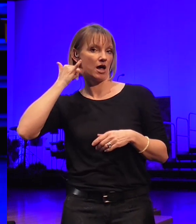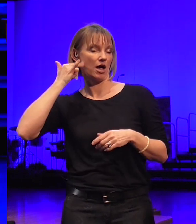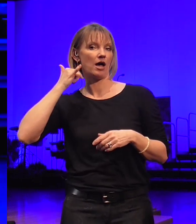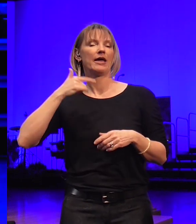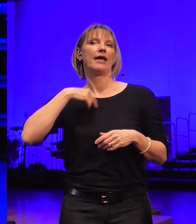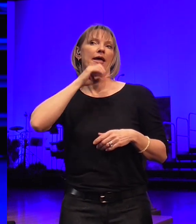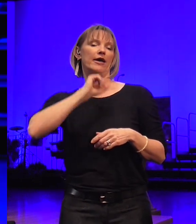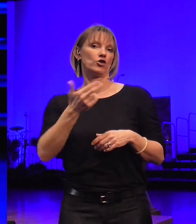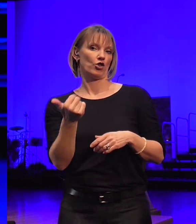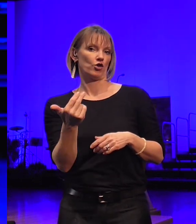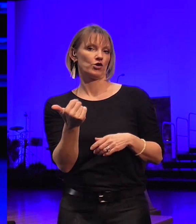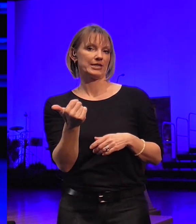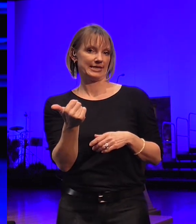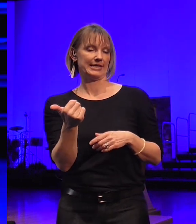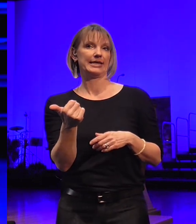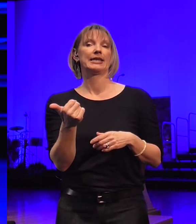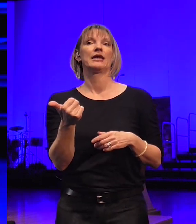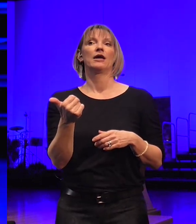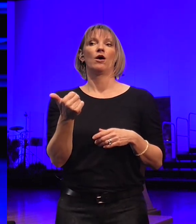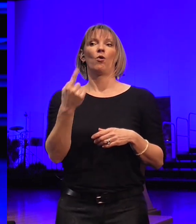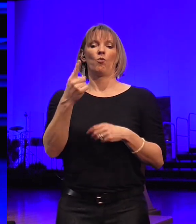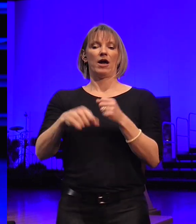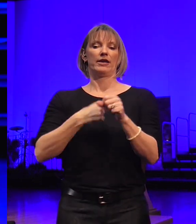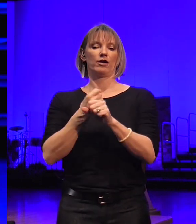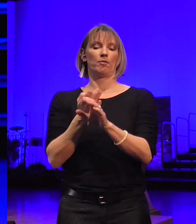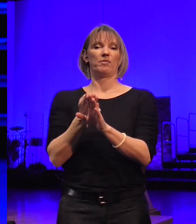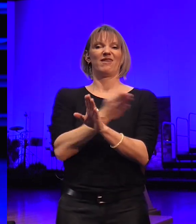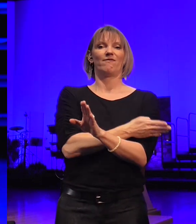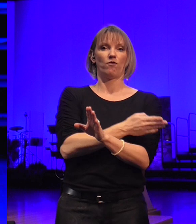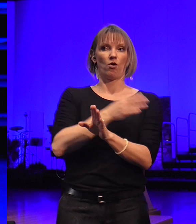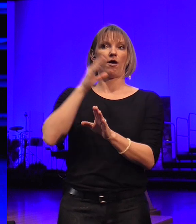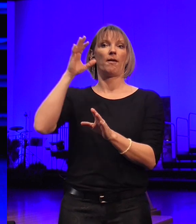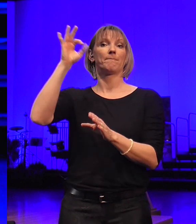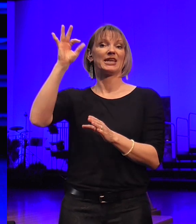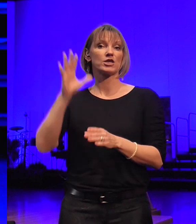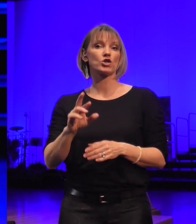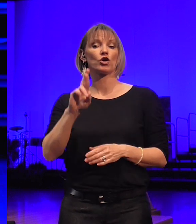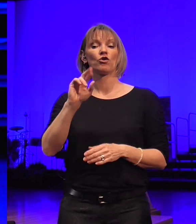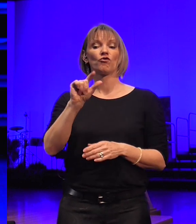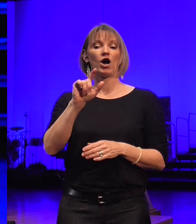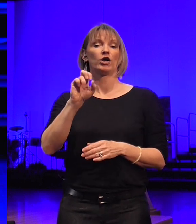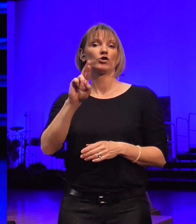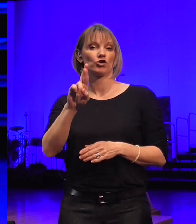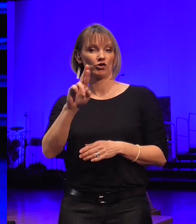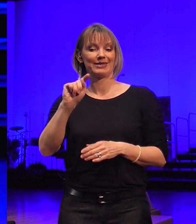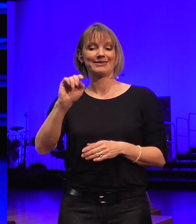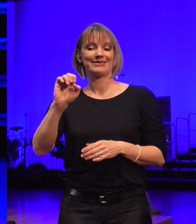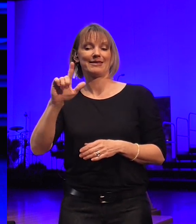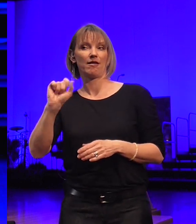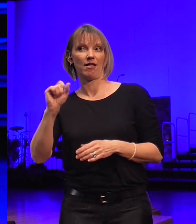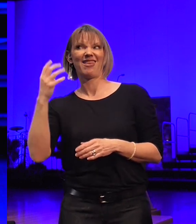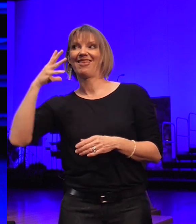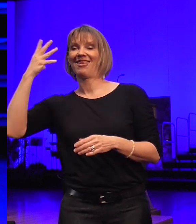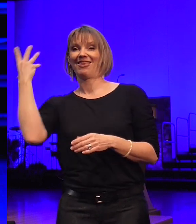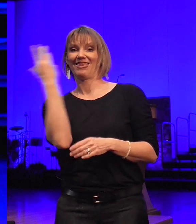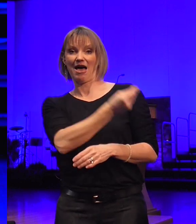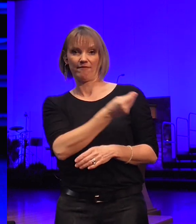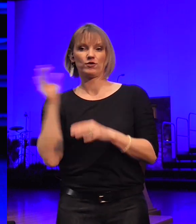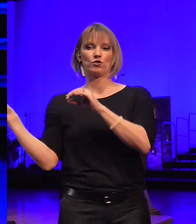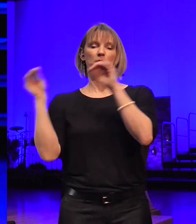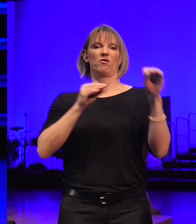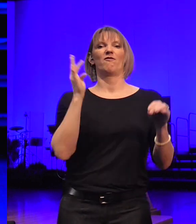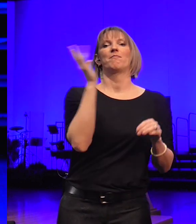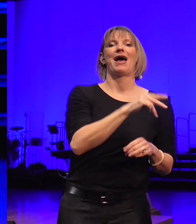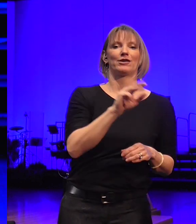I was 13 years old. The year before, a minister by the name of Roger Teal had left that church to come to a church called Mile High